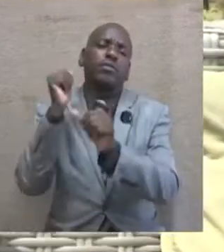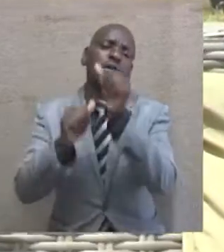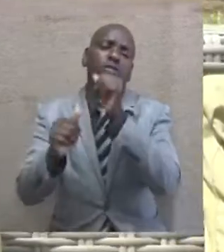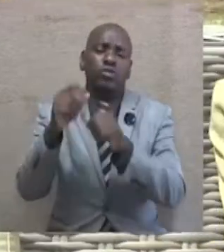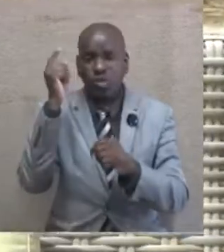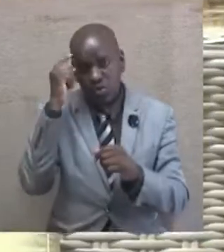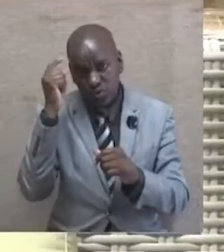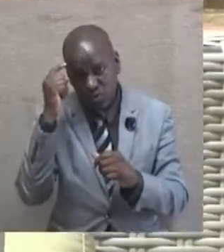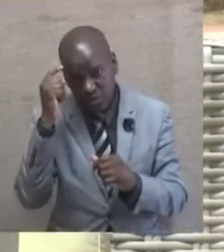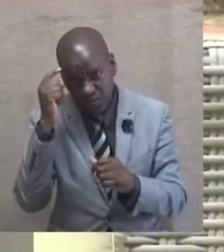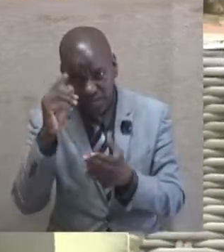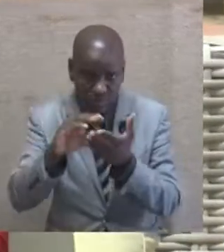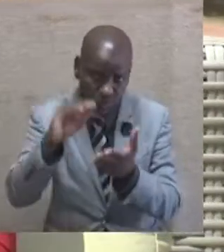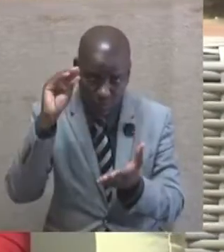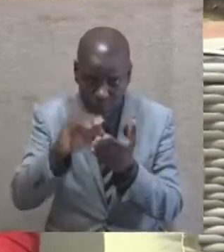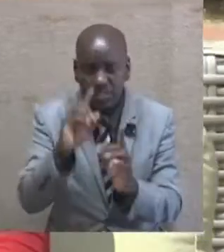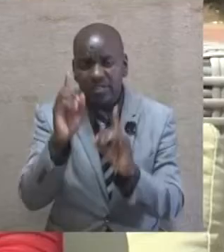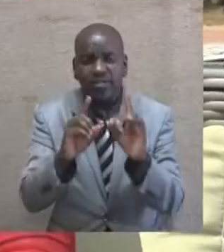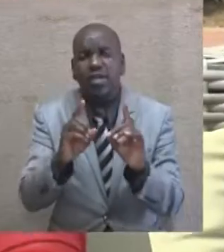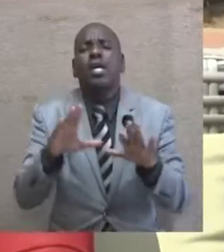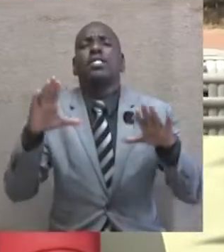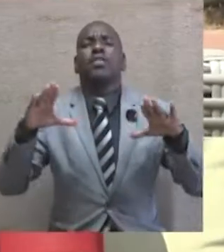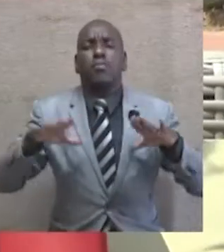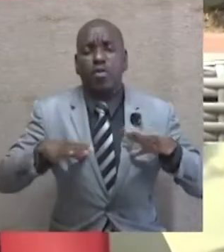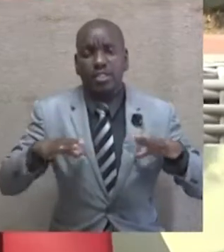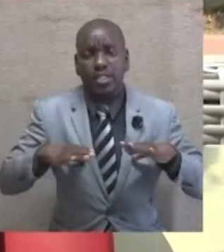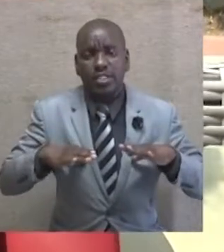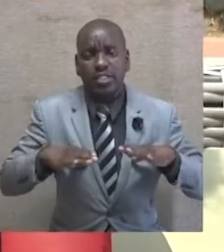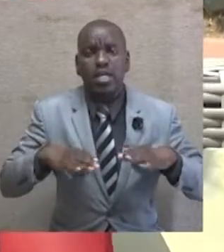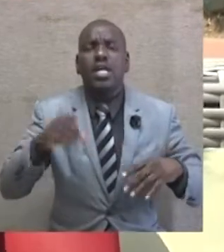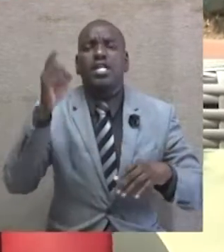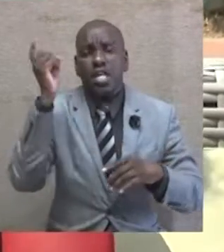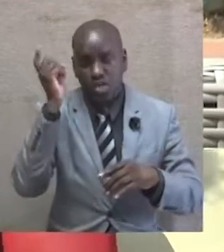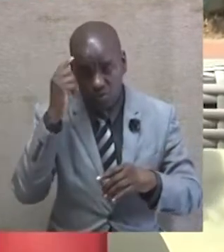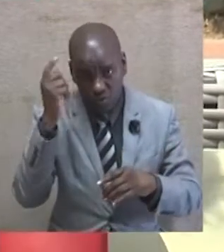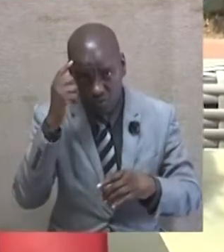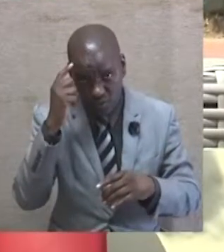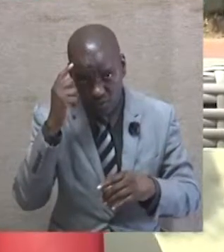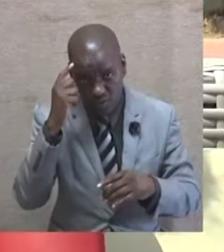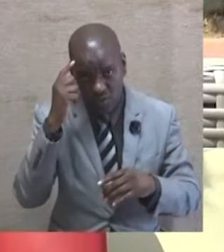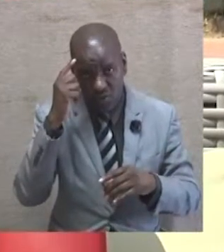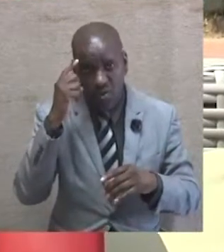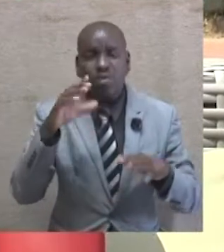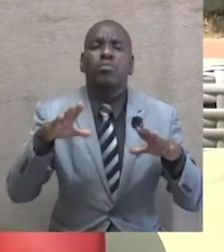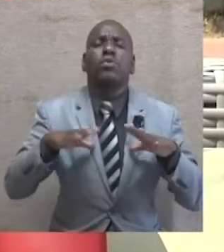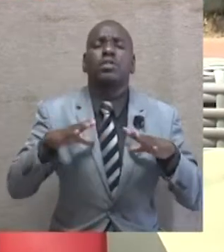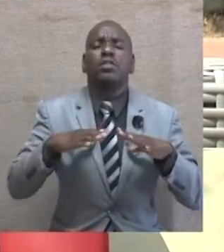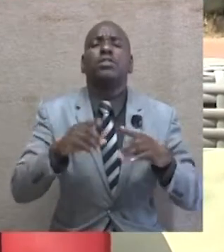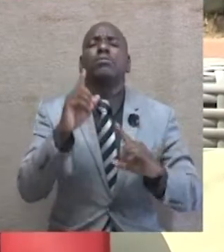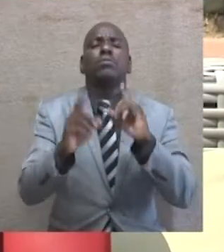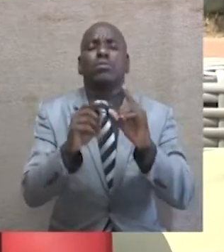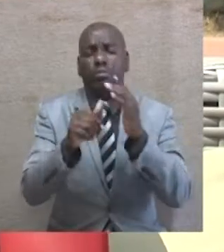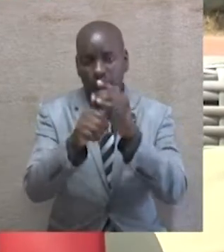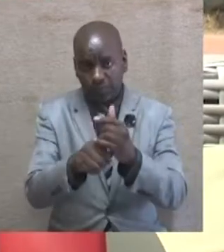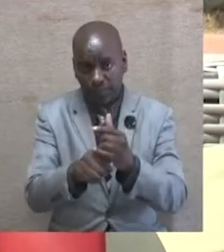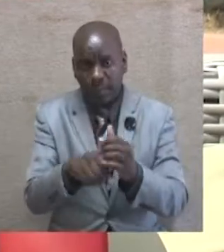got a background of psychology and all. But it's really important that they have the technical expertise, the relevant